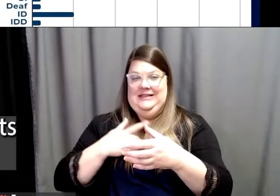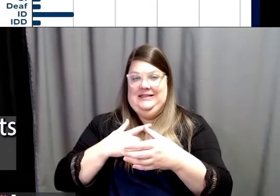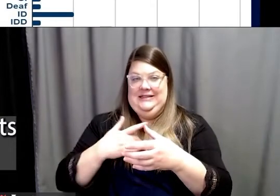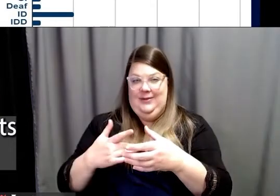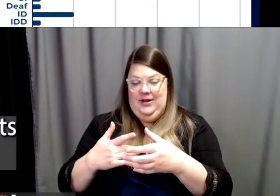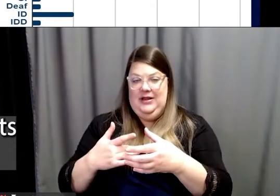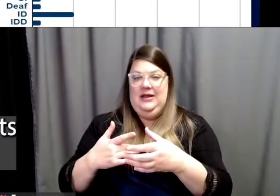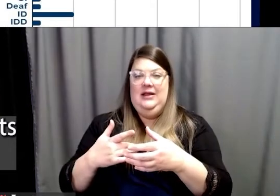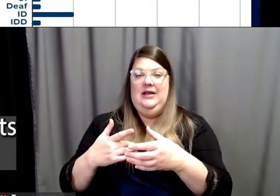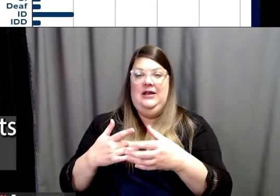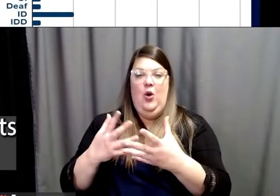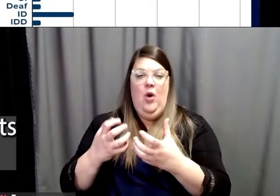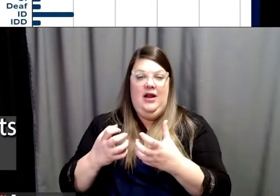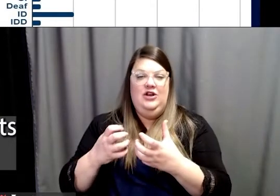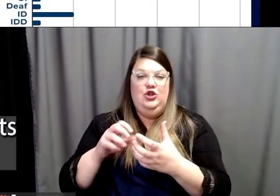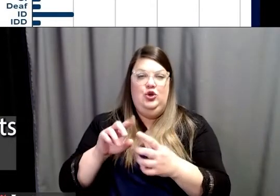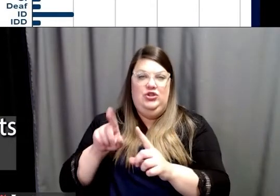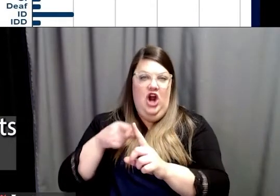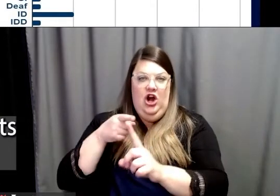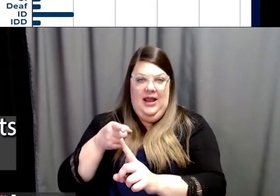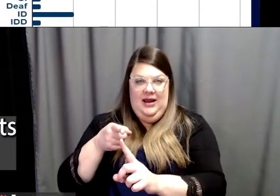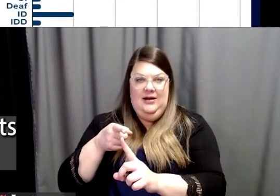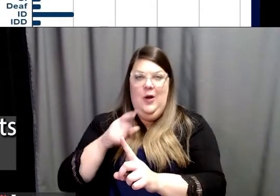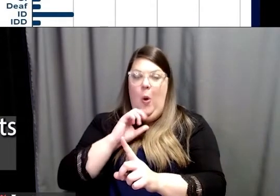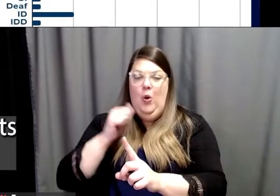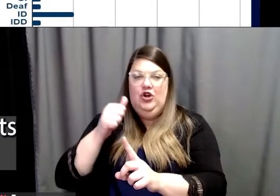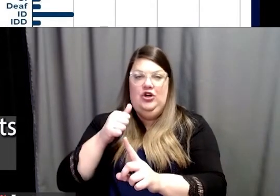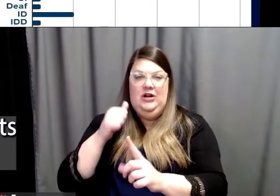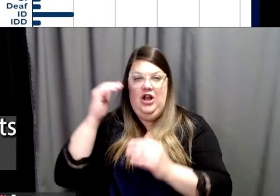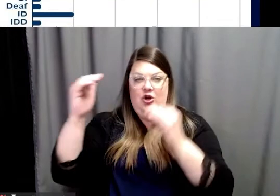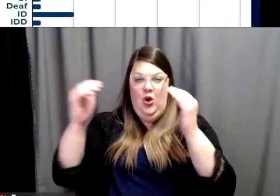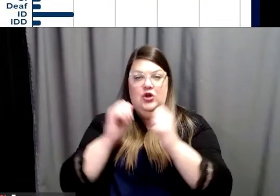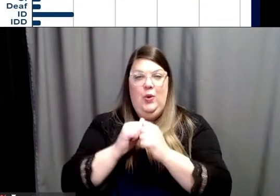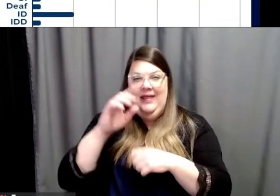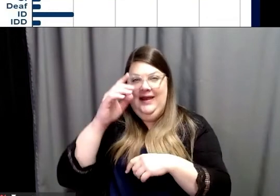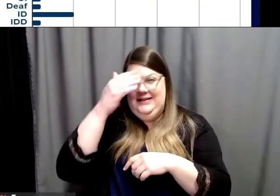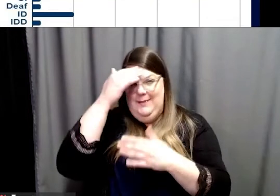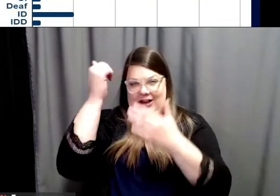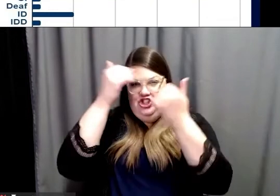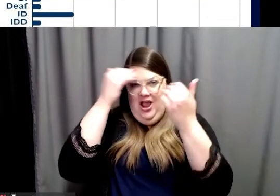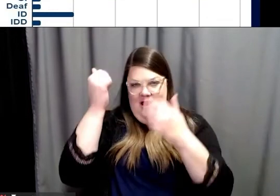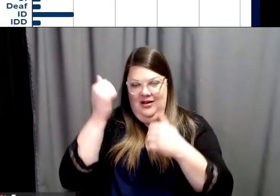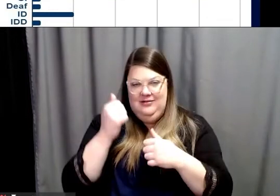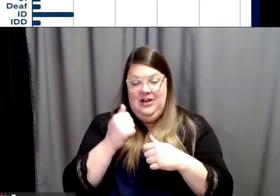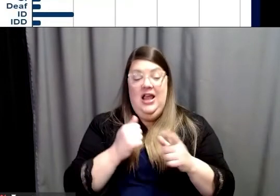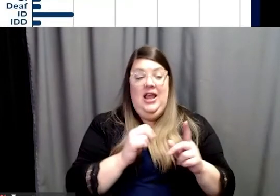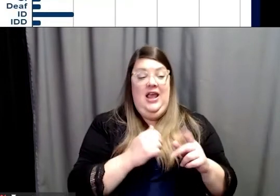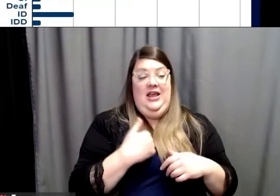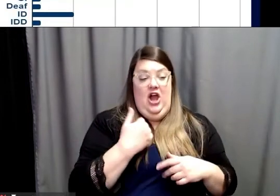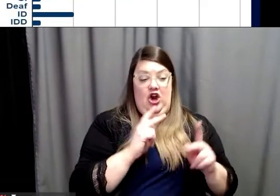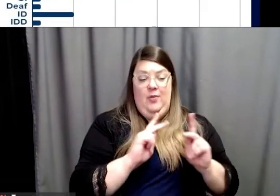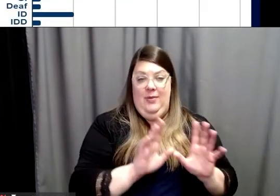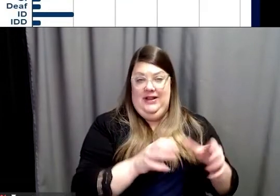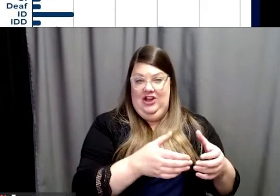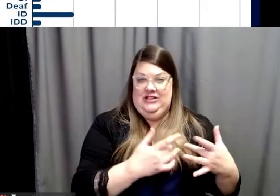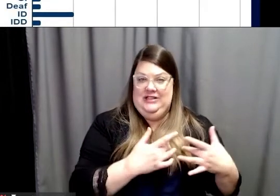usually wanted to target older adults with dementia, while with the younger population, they